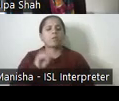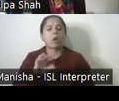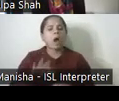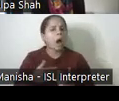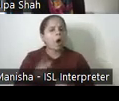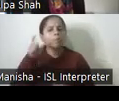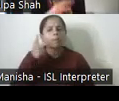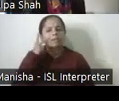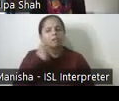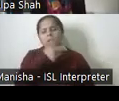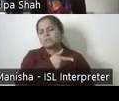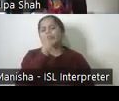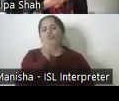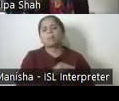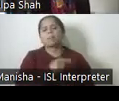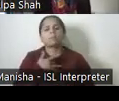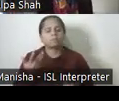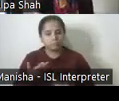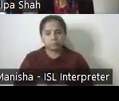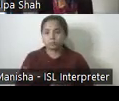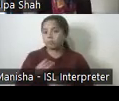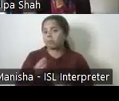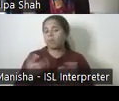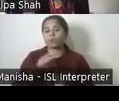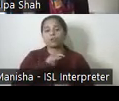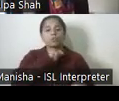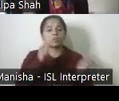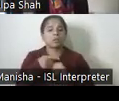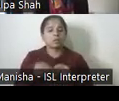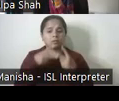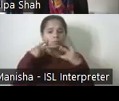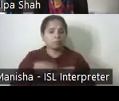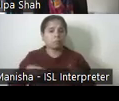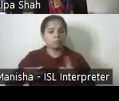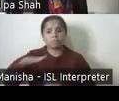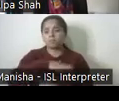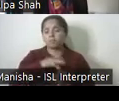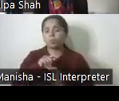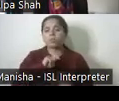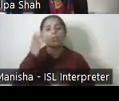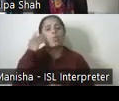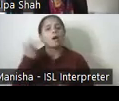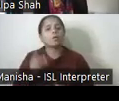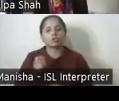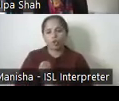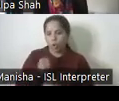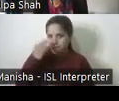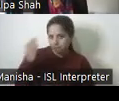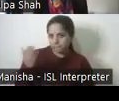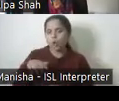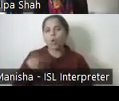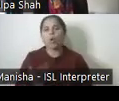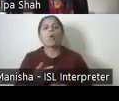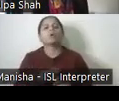undermined? Many things have been rapidly changing in Adivasi areas, changing because of the state and changing because of